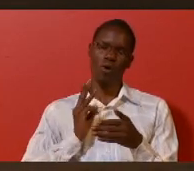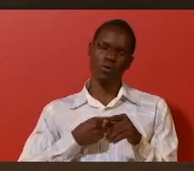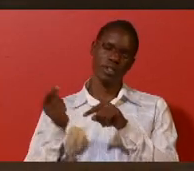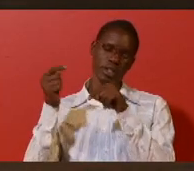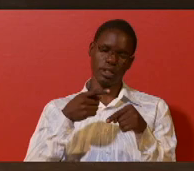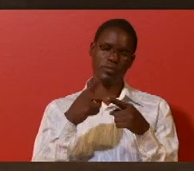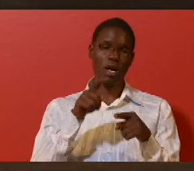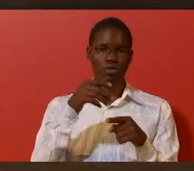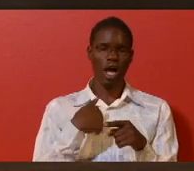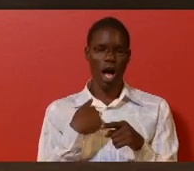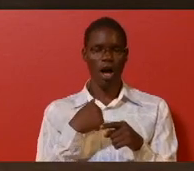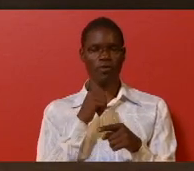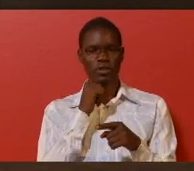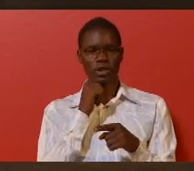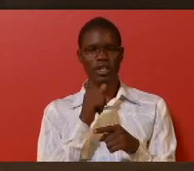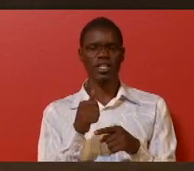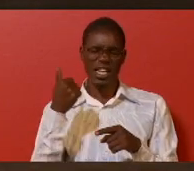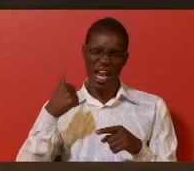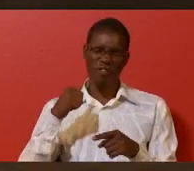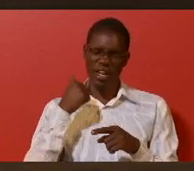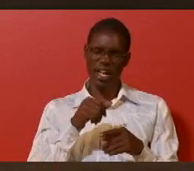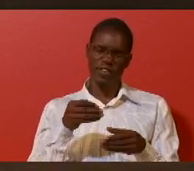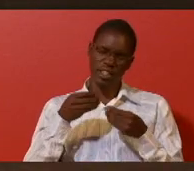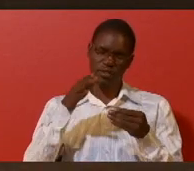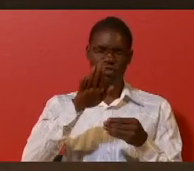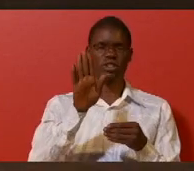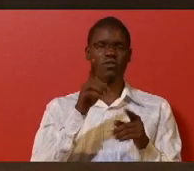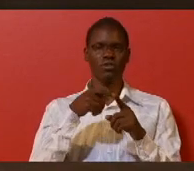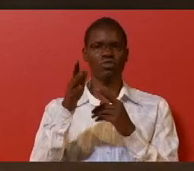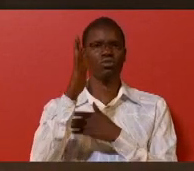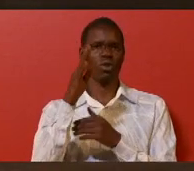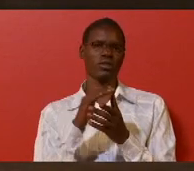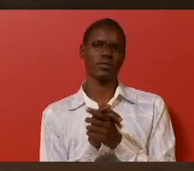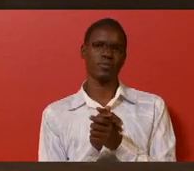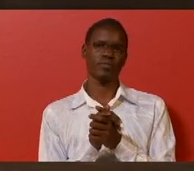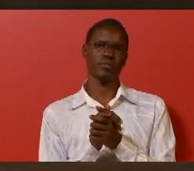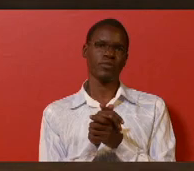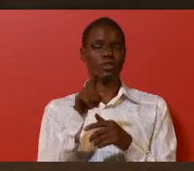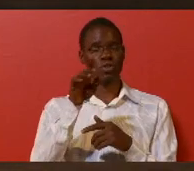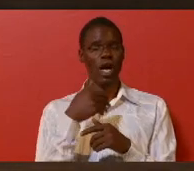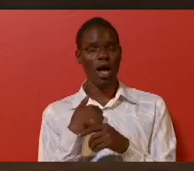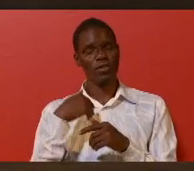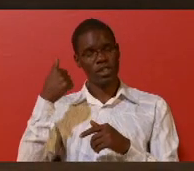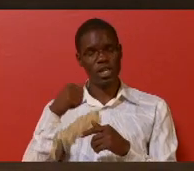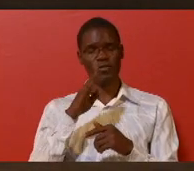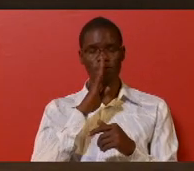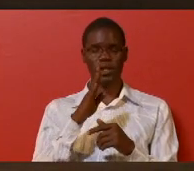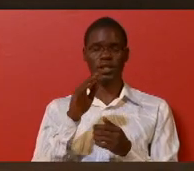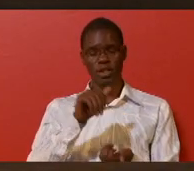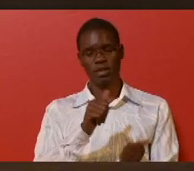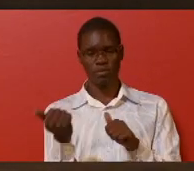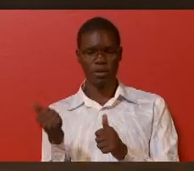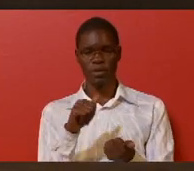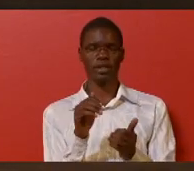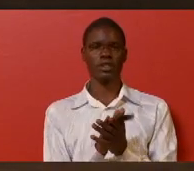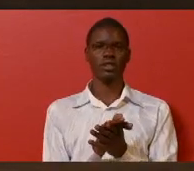you've never given yourself completely to God. You've never surrendered. You've never gone all the way. You've never been baptized.